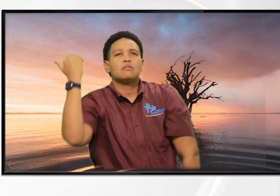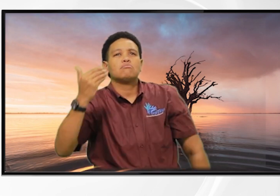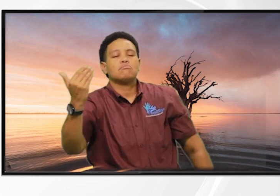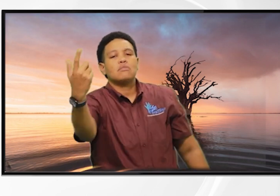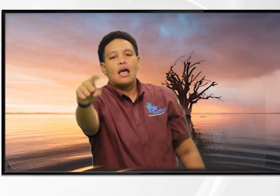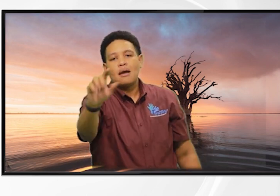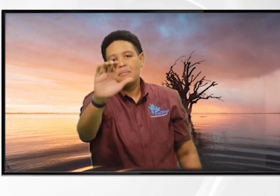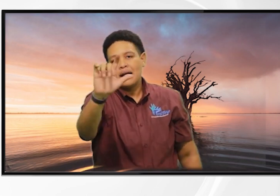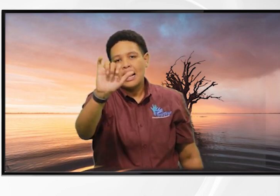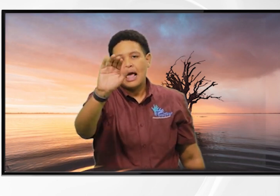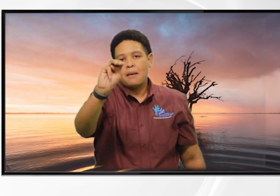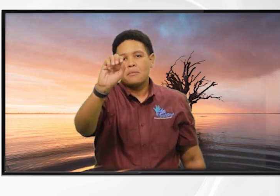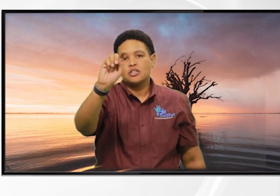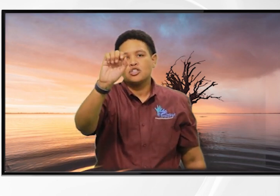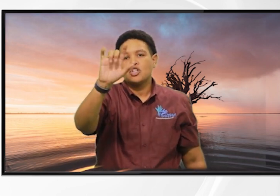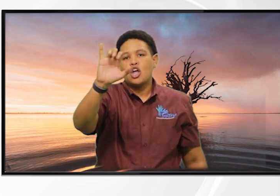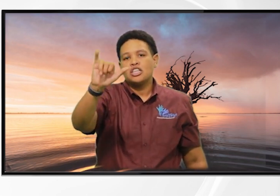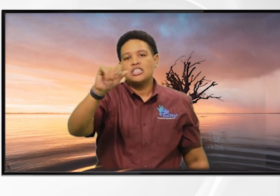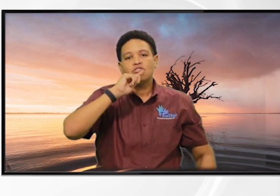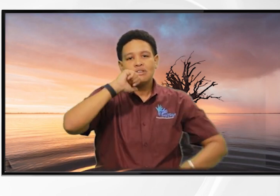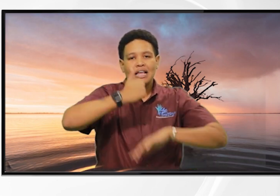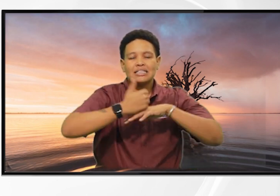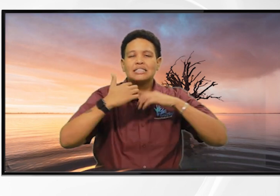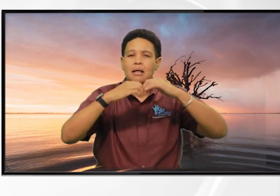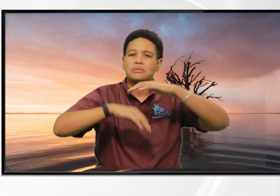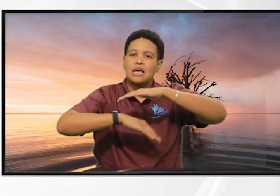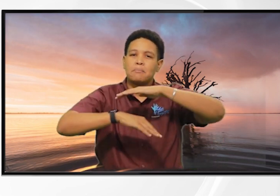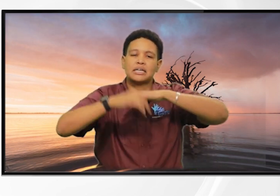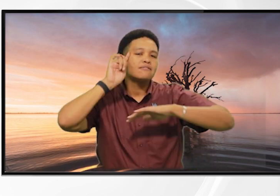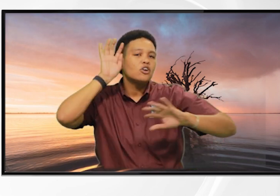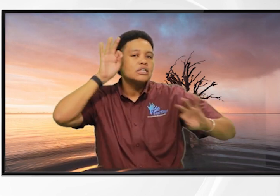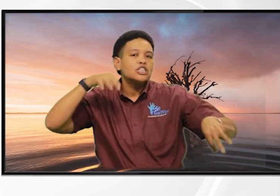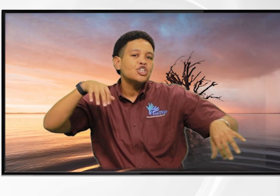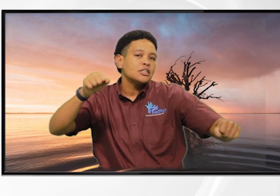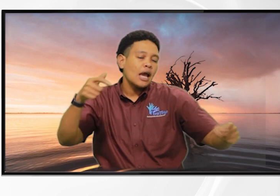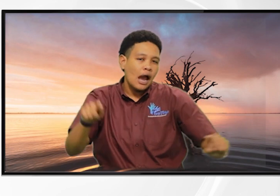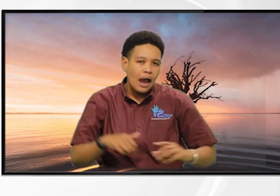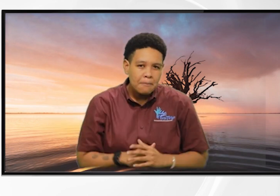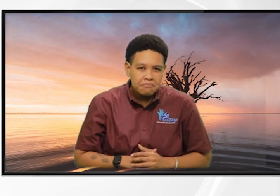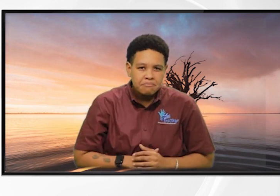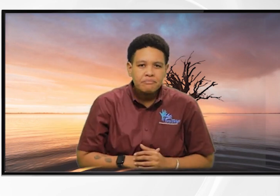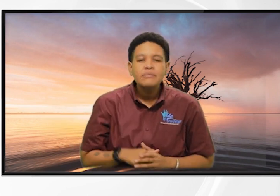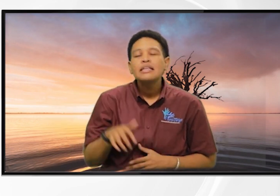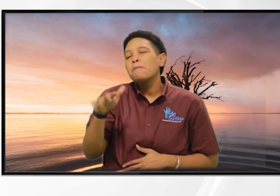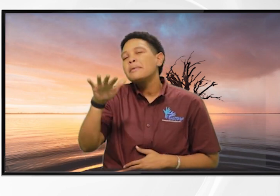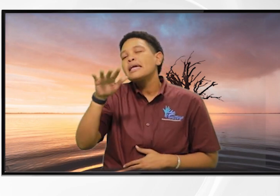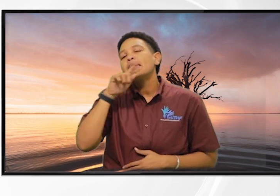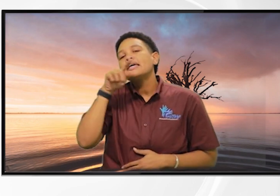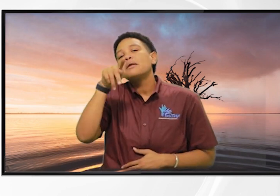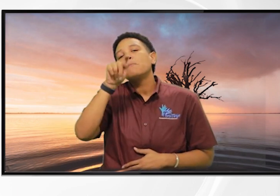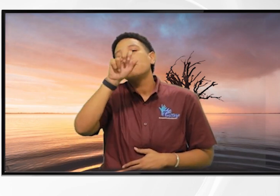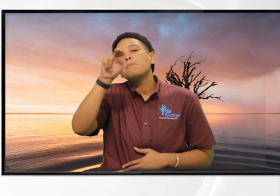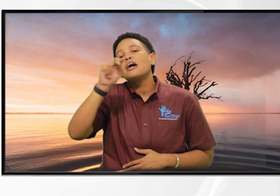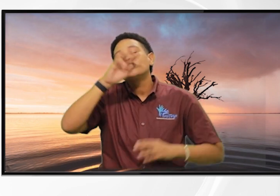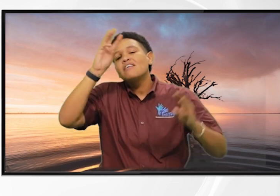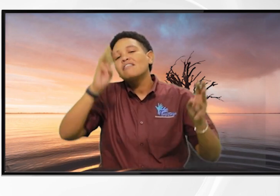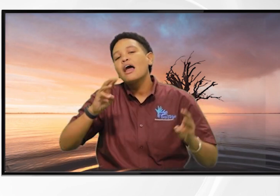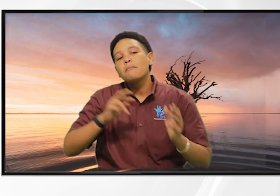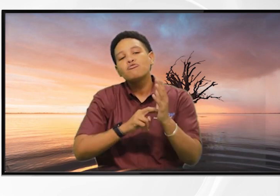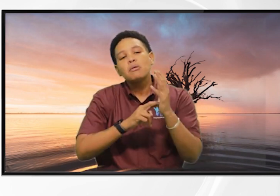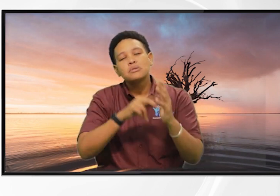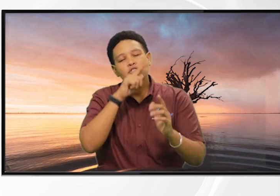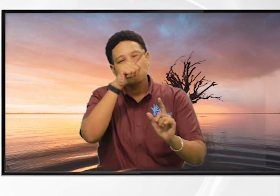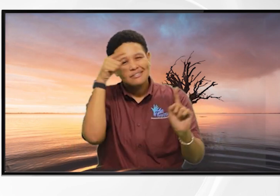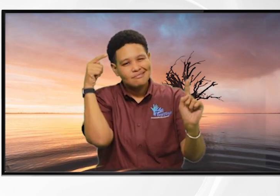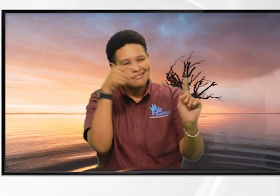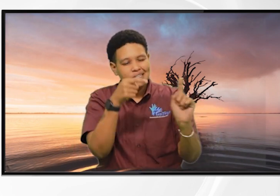Climatologies establish a baseline for decision making. The mean patterns of climate represent an initial guide which should